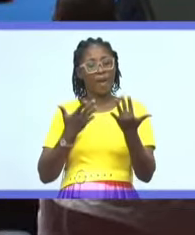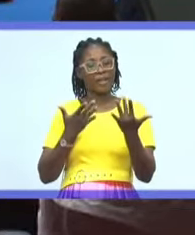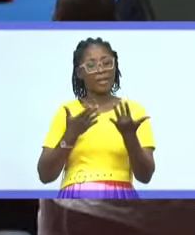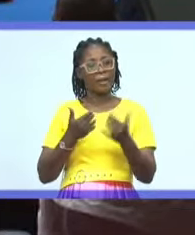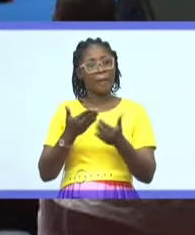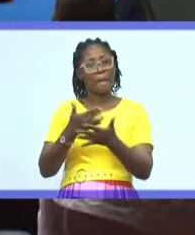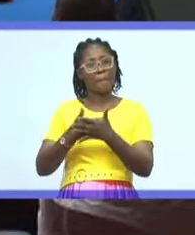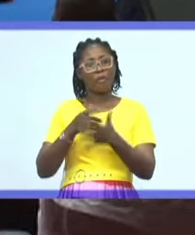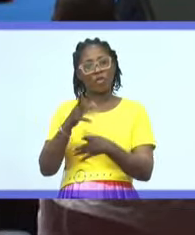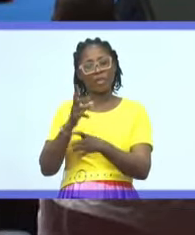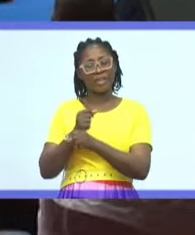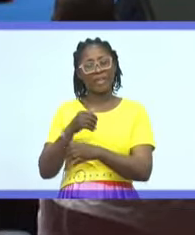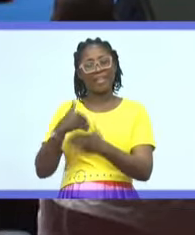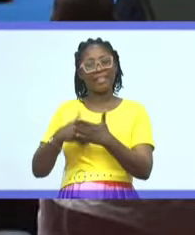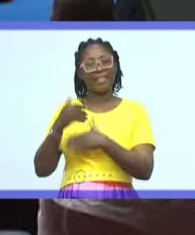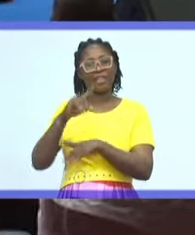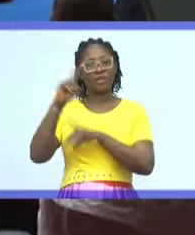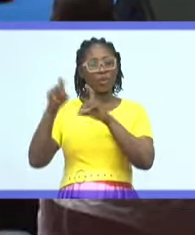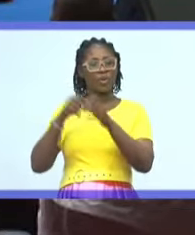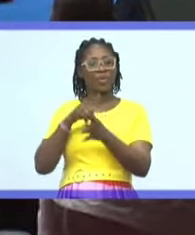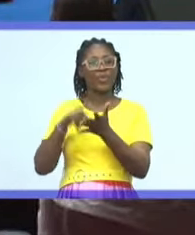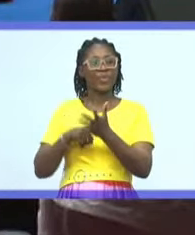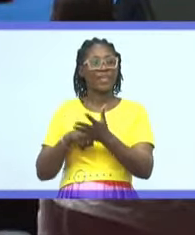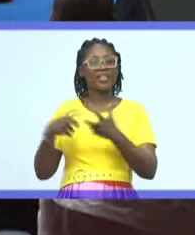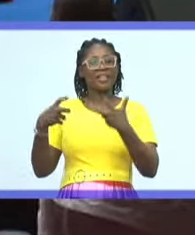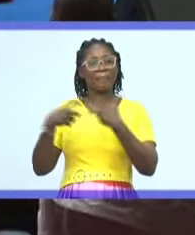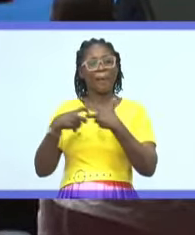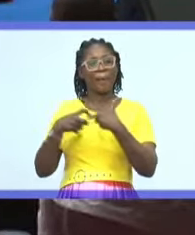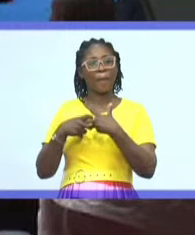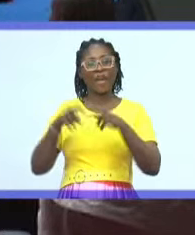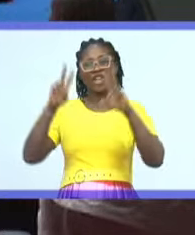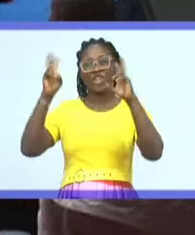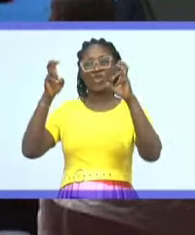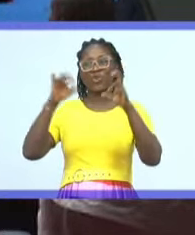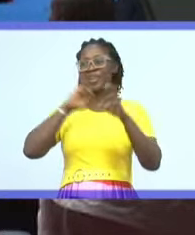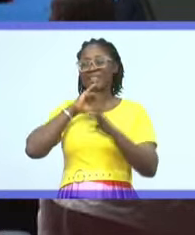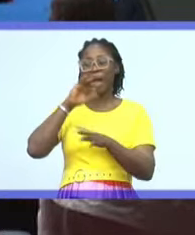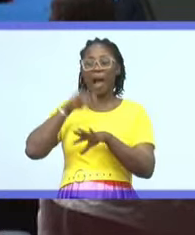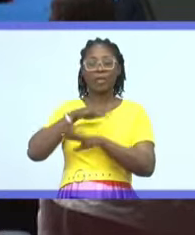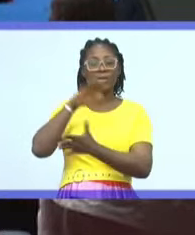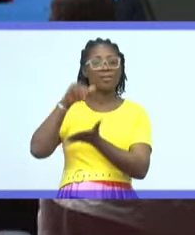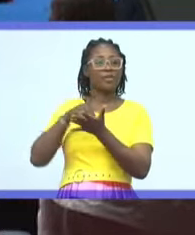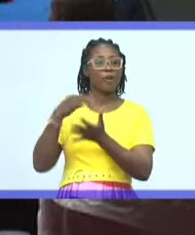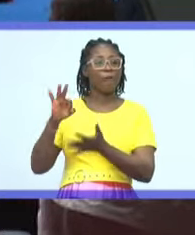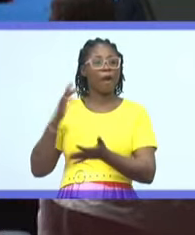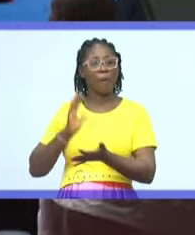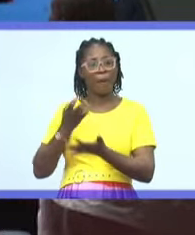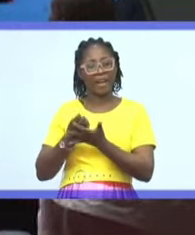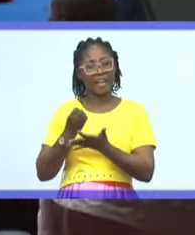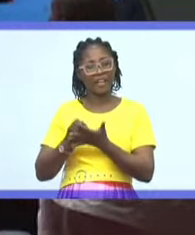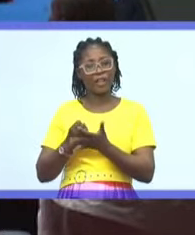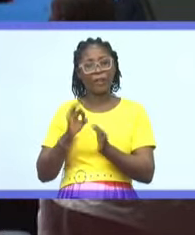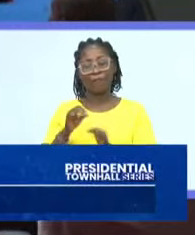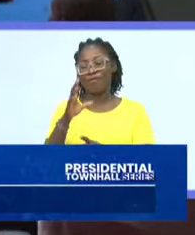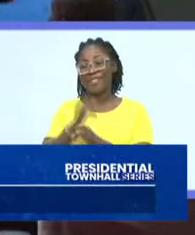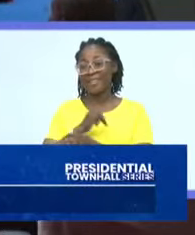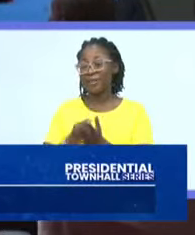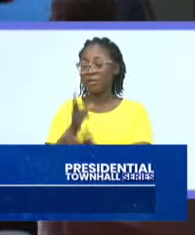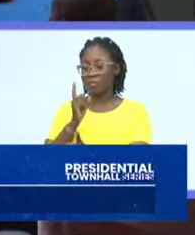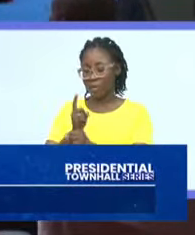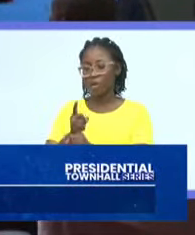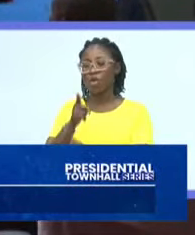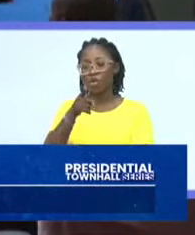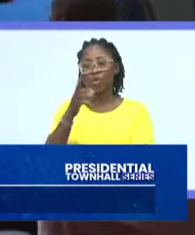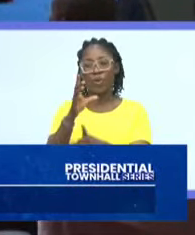2015... Your Excellencies, in... Question. This power issue is at the center of our economy. We get it right, we get a lot of things right. I'd like